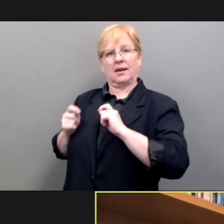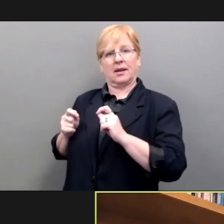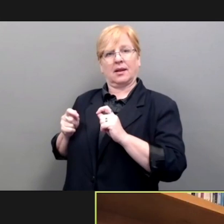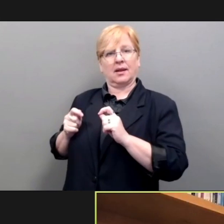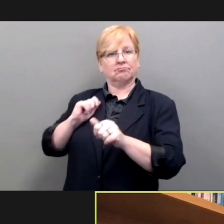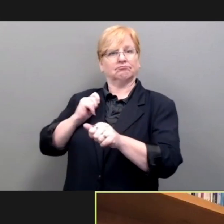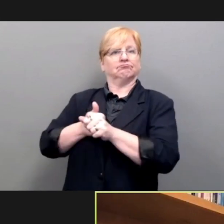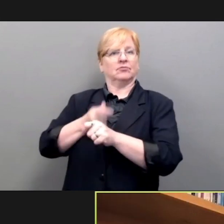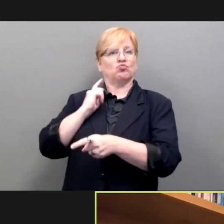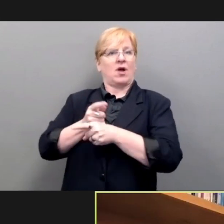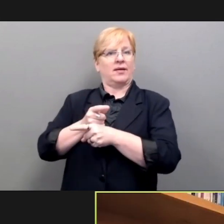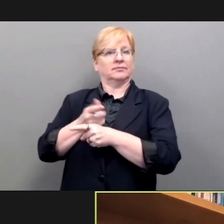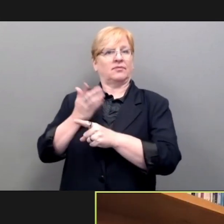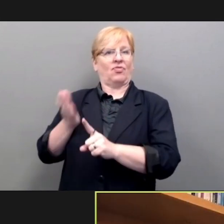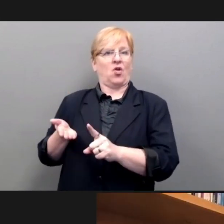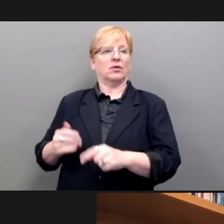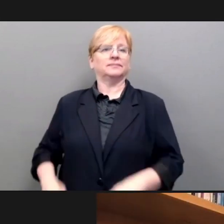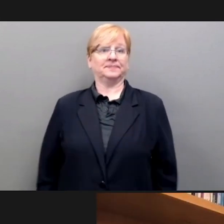future. Thank you.